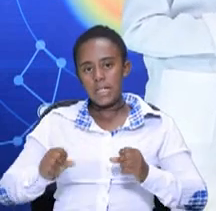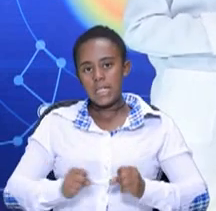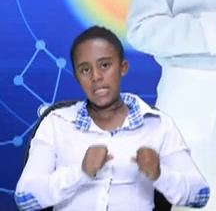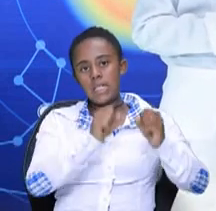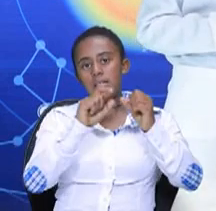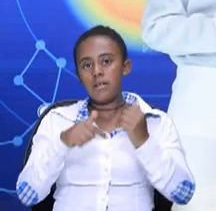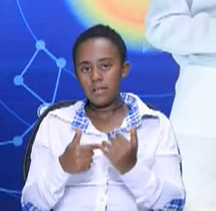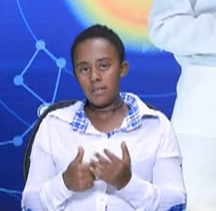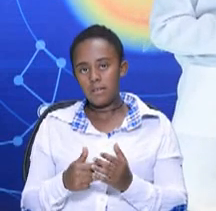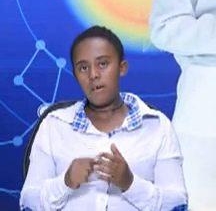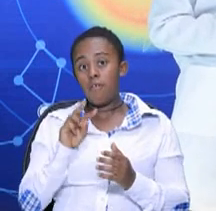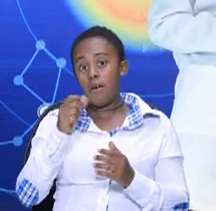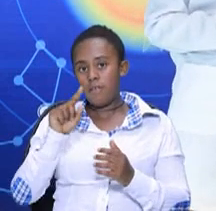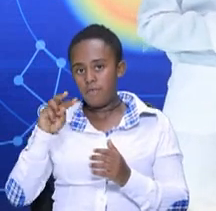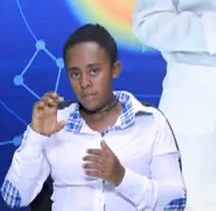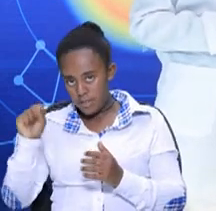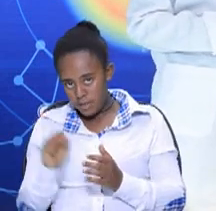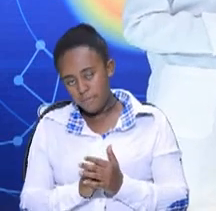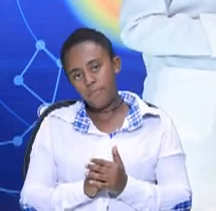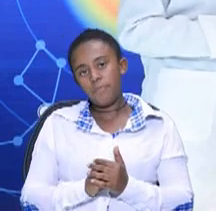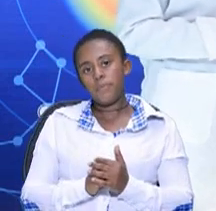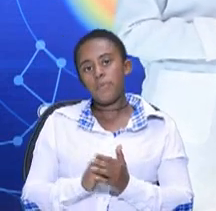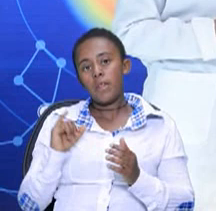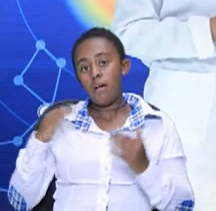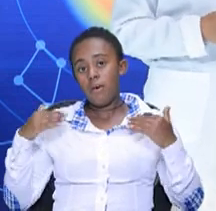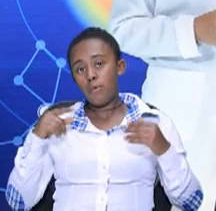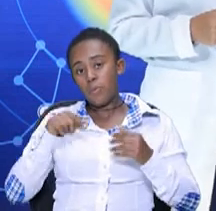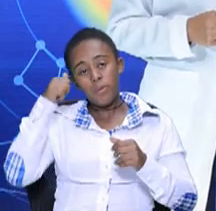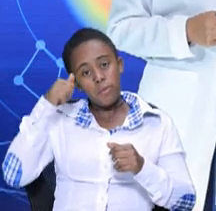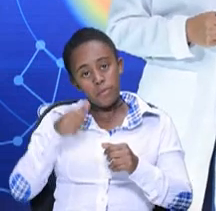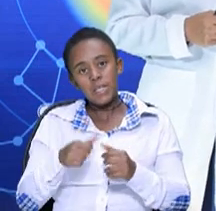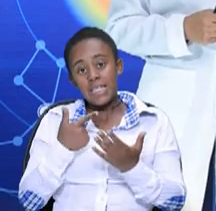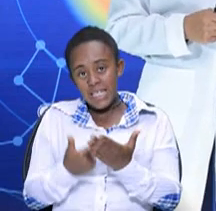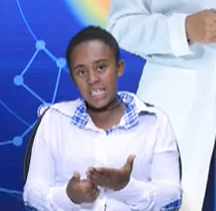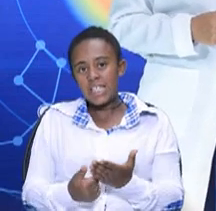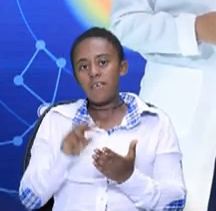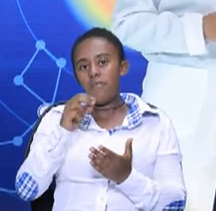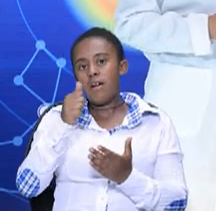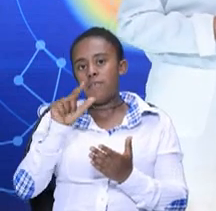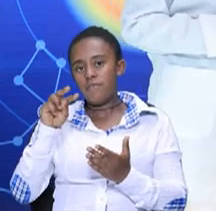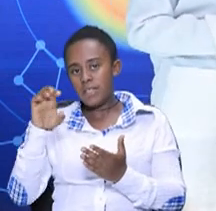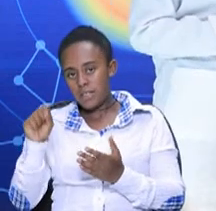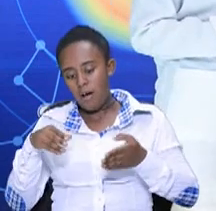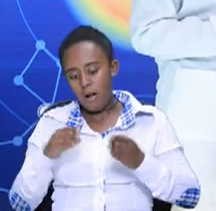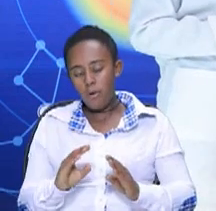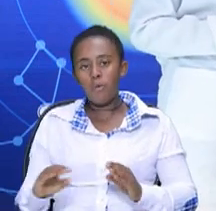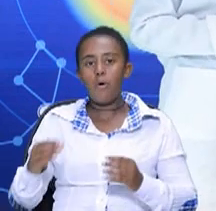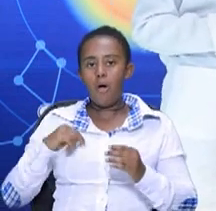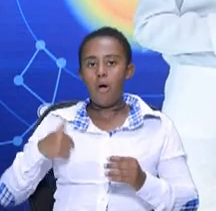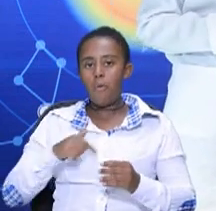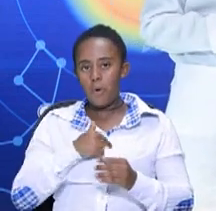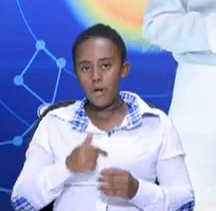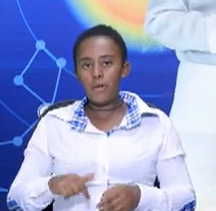due to the presence of valves. I hope you remember these valves that can allow our